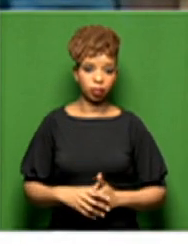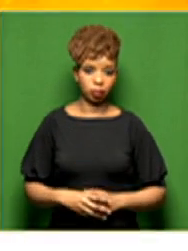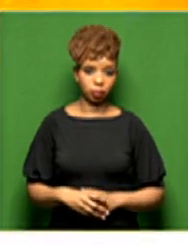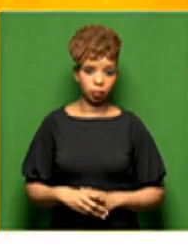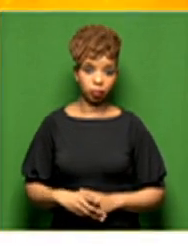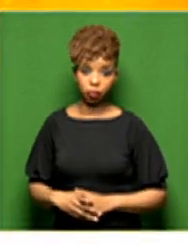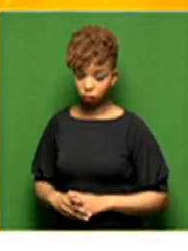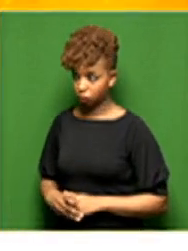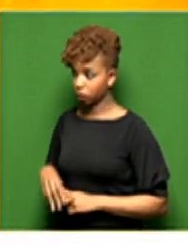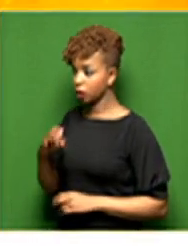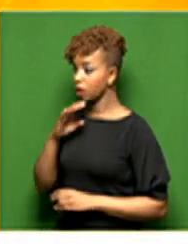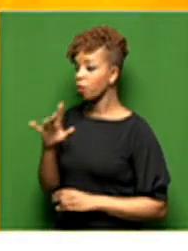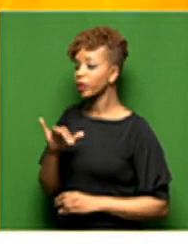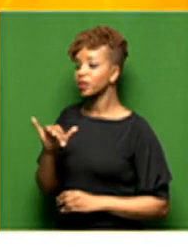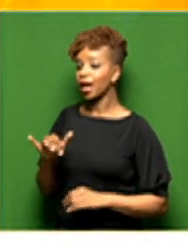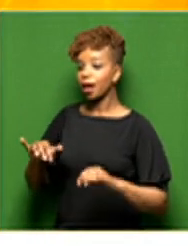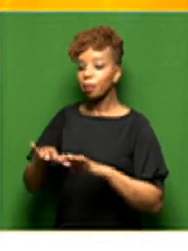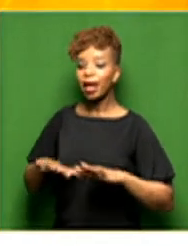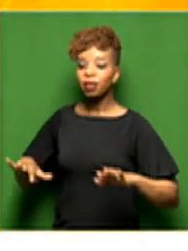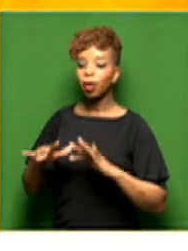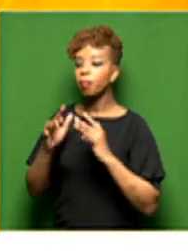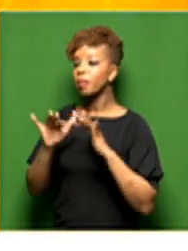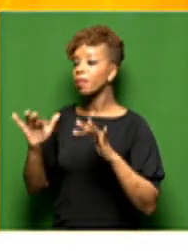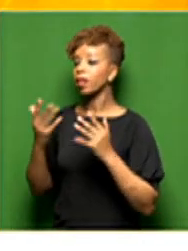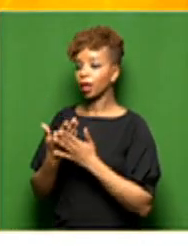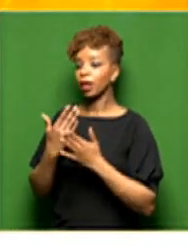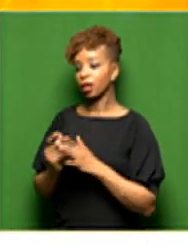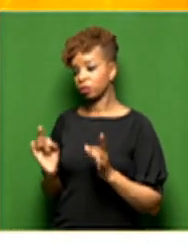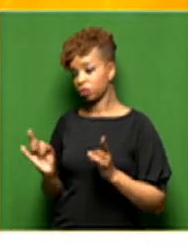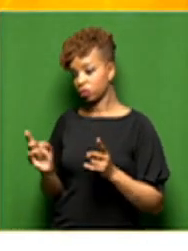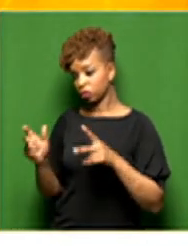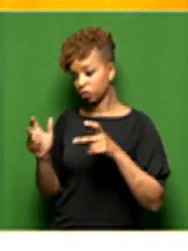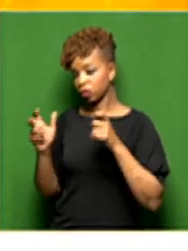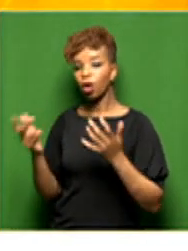Okay, and which are some of the platforms that people can watch this film on?